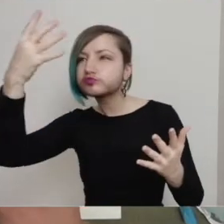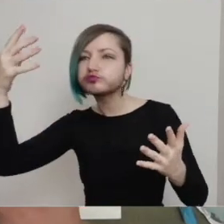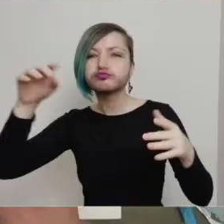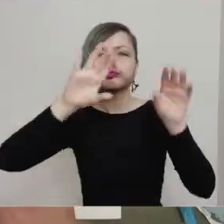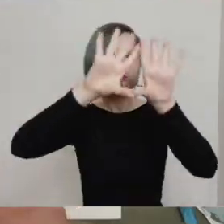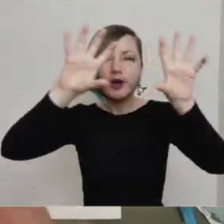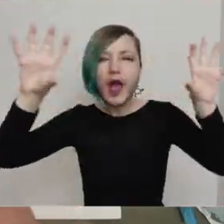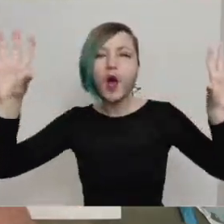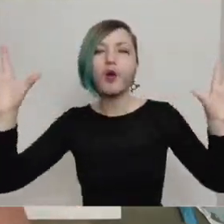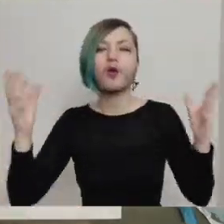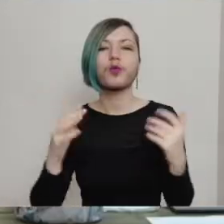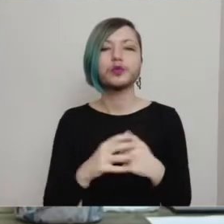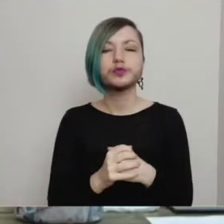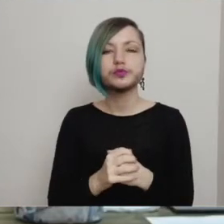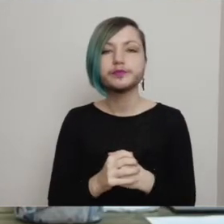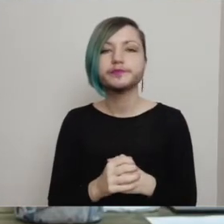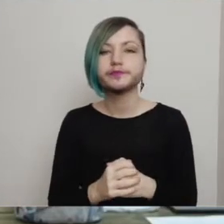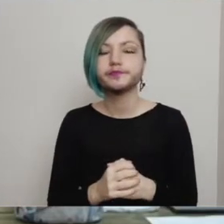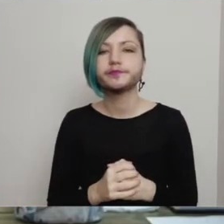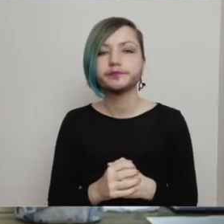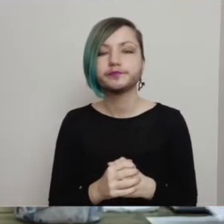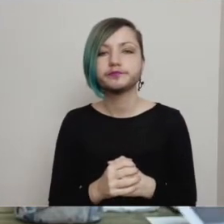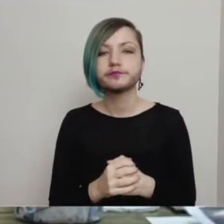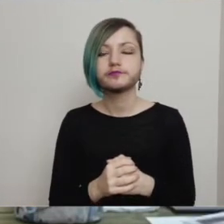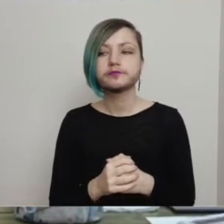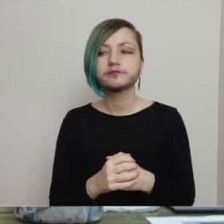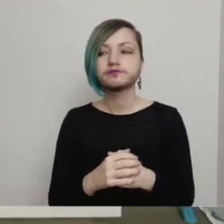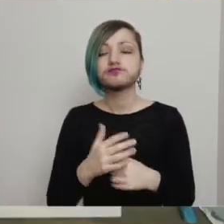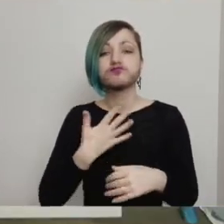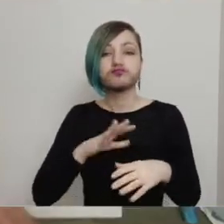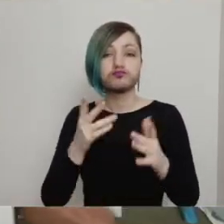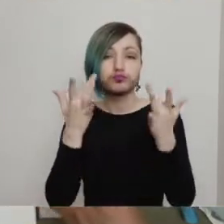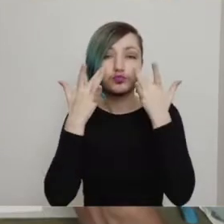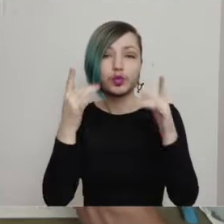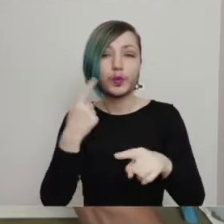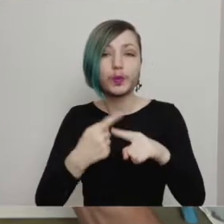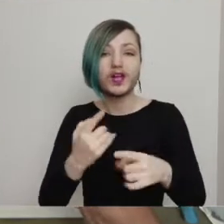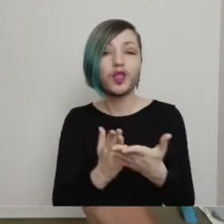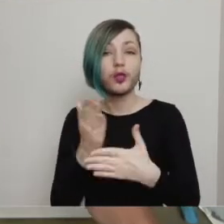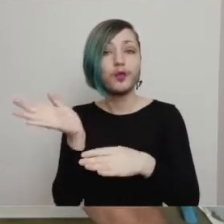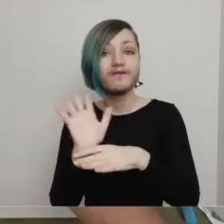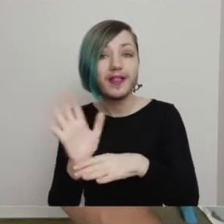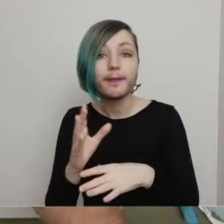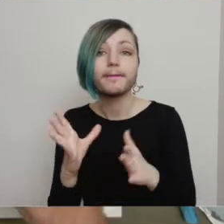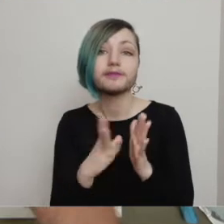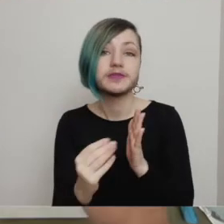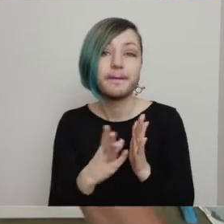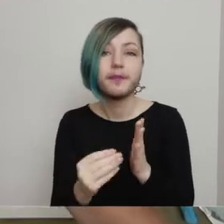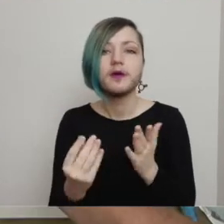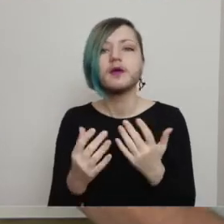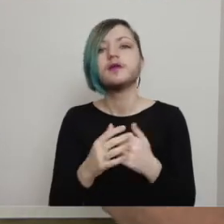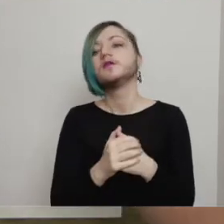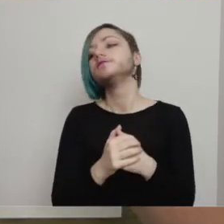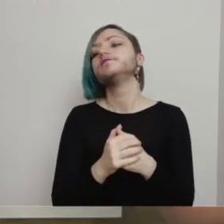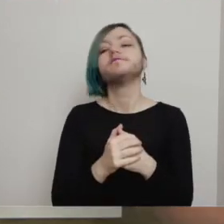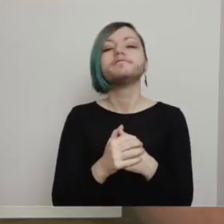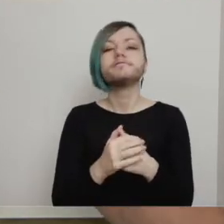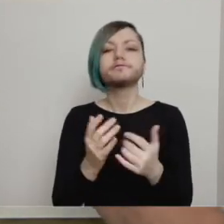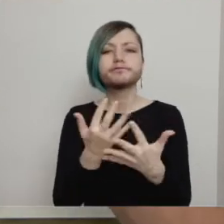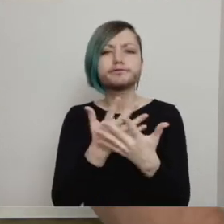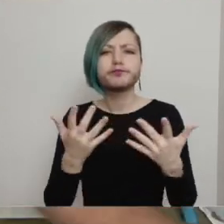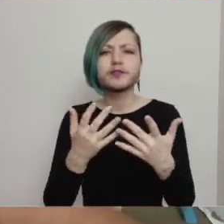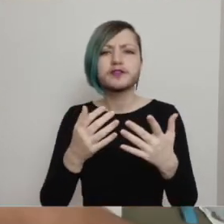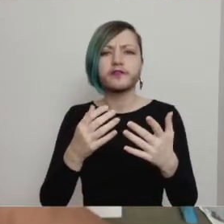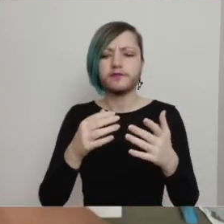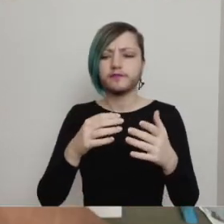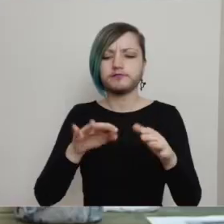here. And also very quickly, just to show you, in film as well, for example, where you have lots of kind of built elements of